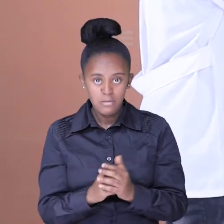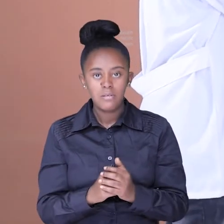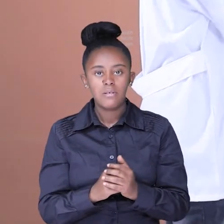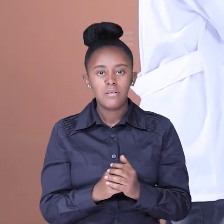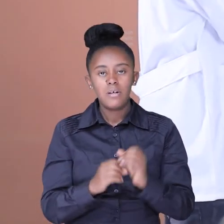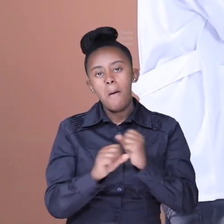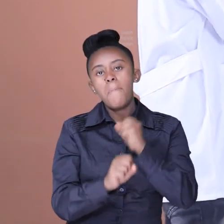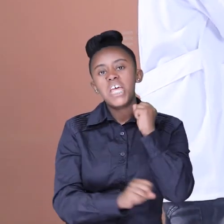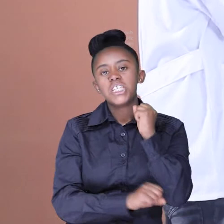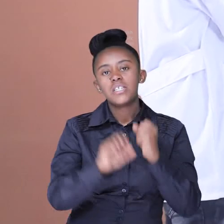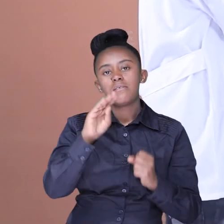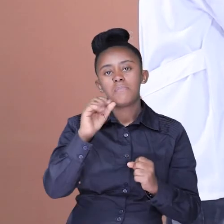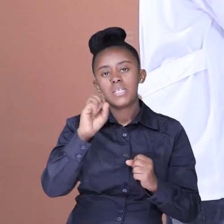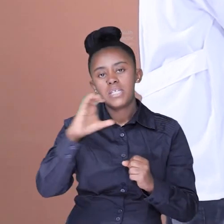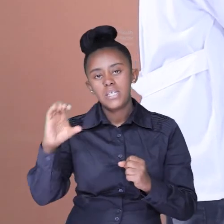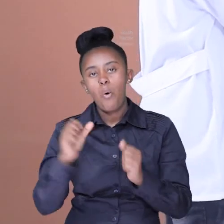common